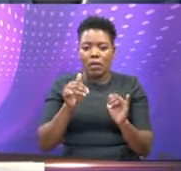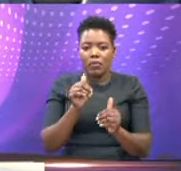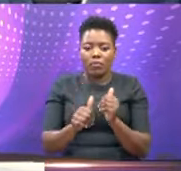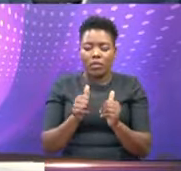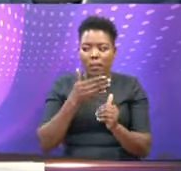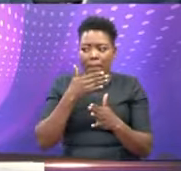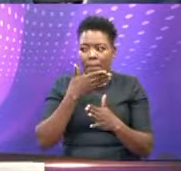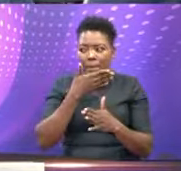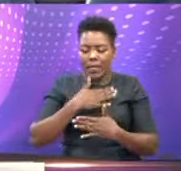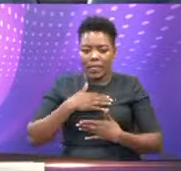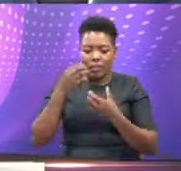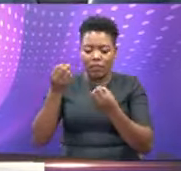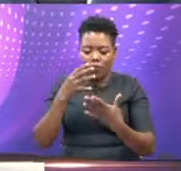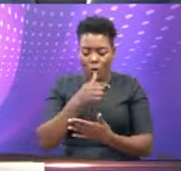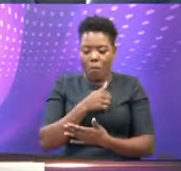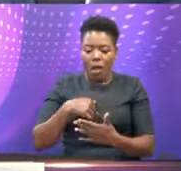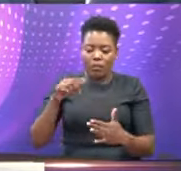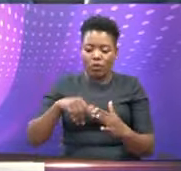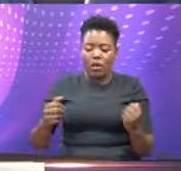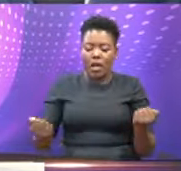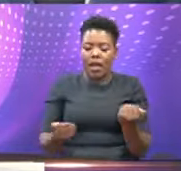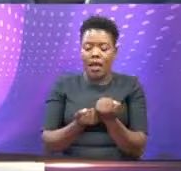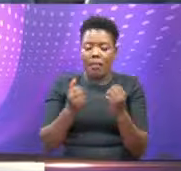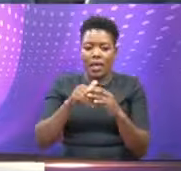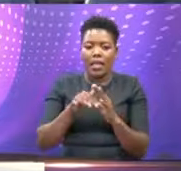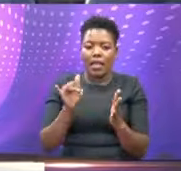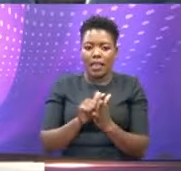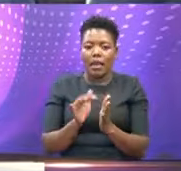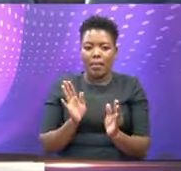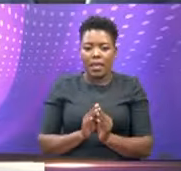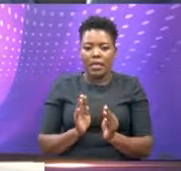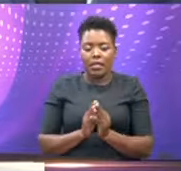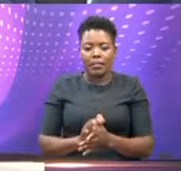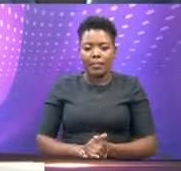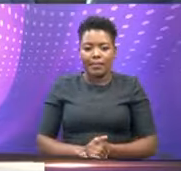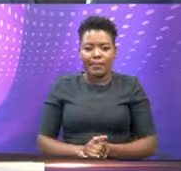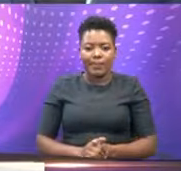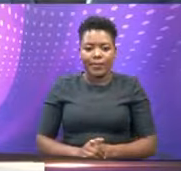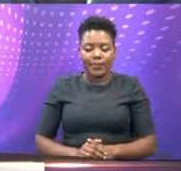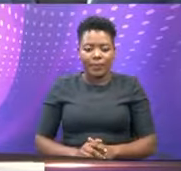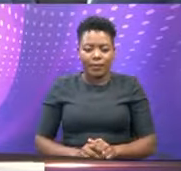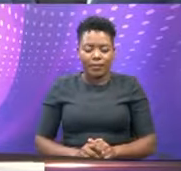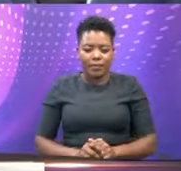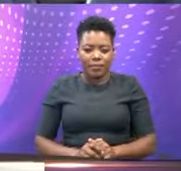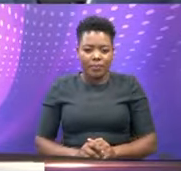ni? Wang'eyo ni gibiro goyo ombulu, biro bedo ibiro time e yo machal nade?